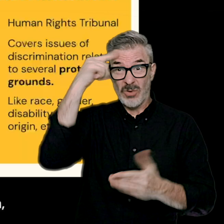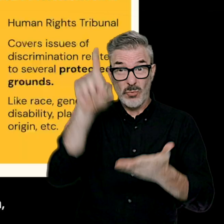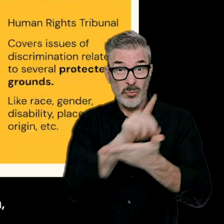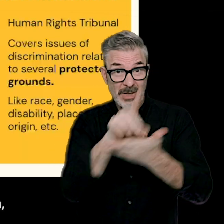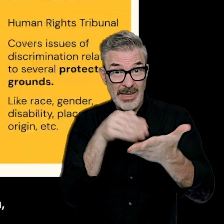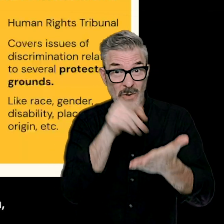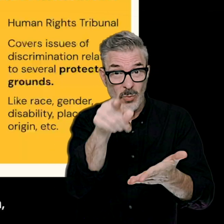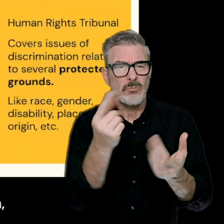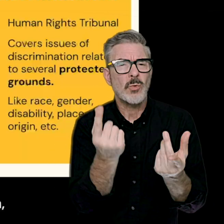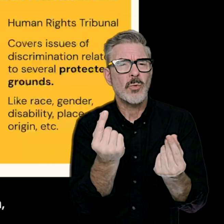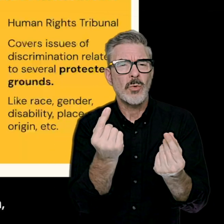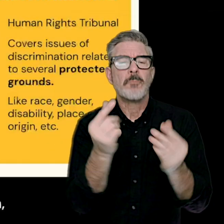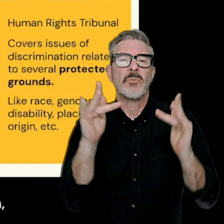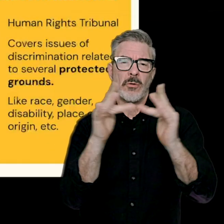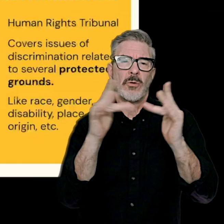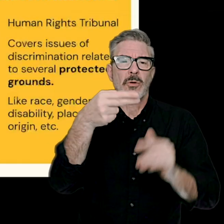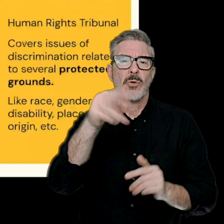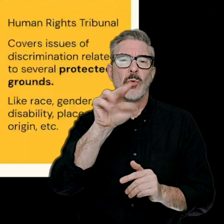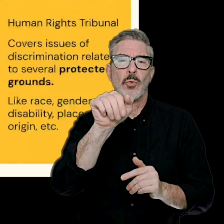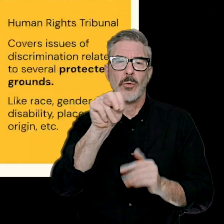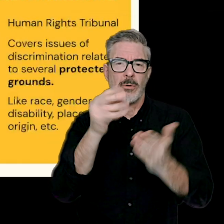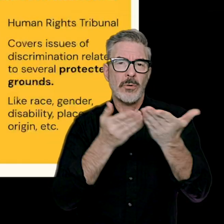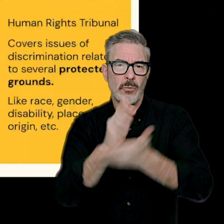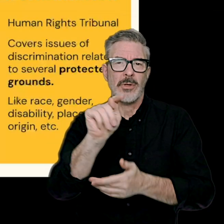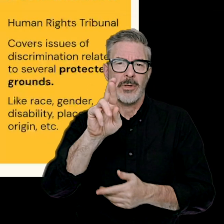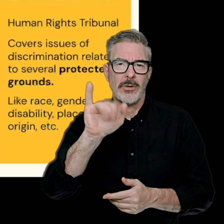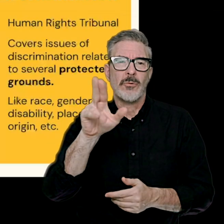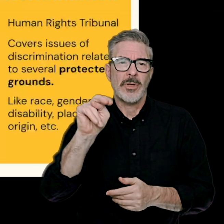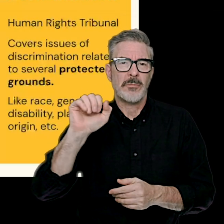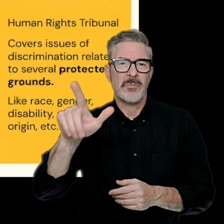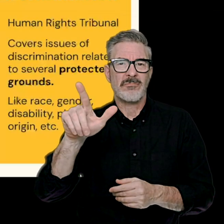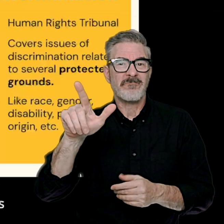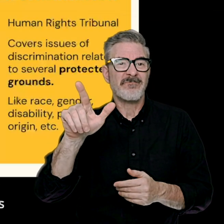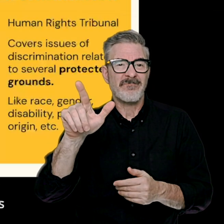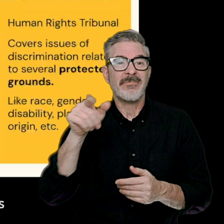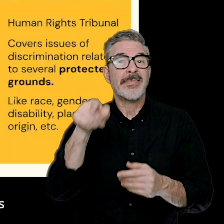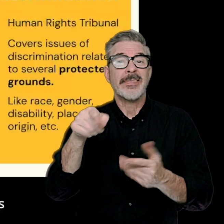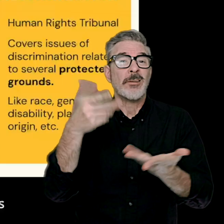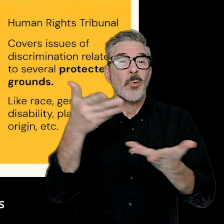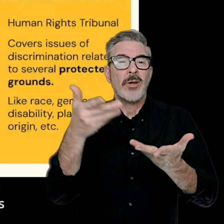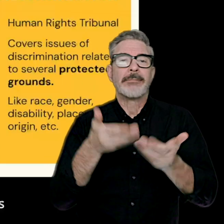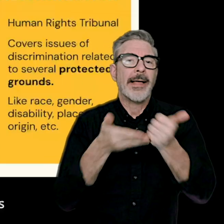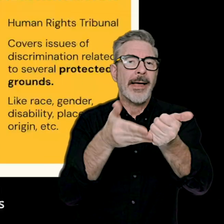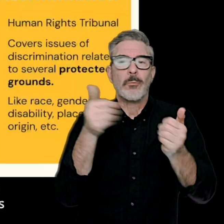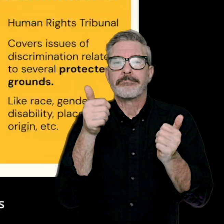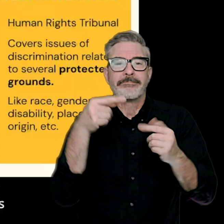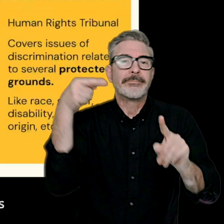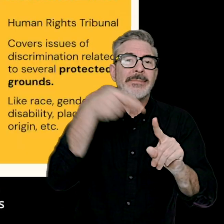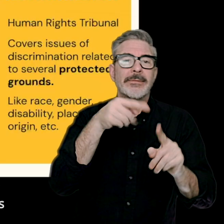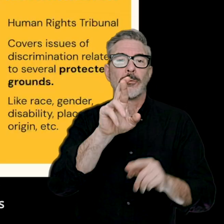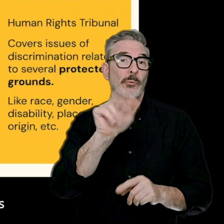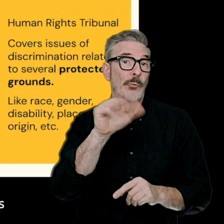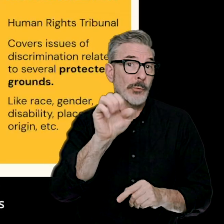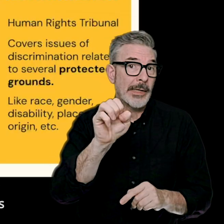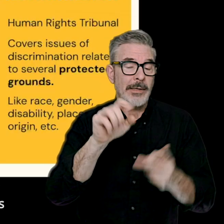lastly, if you've experienced discrimination, the Human Rights Tribunal would be your resource. They cover issues of discrimination related to